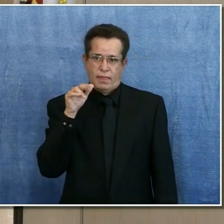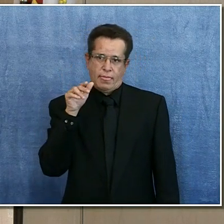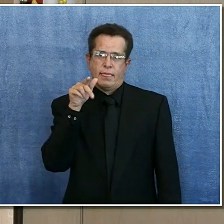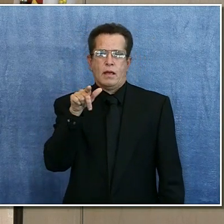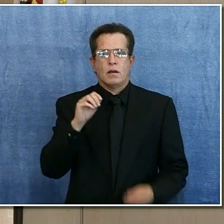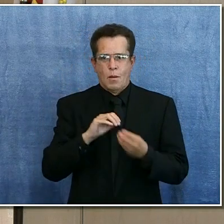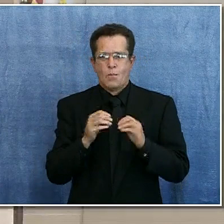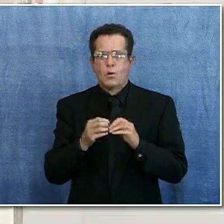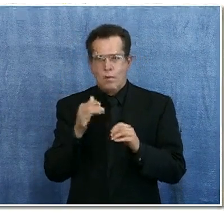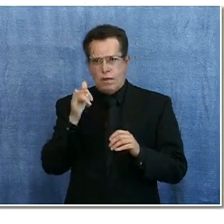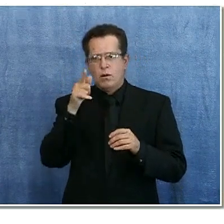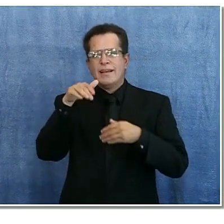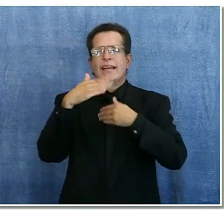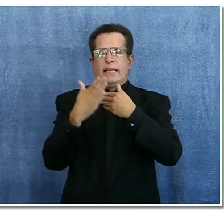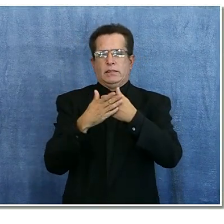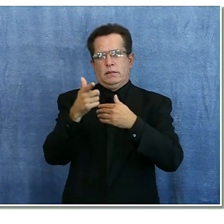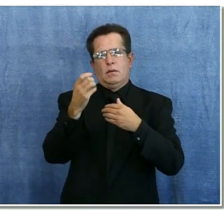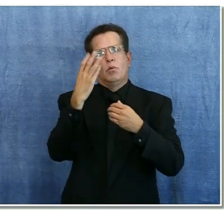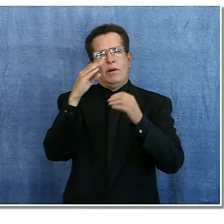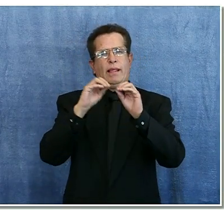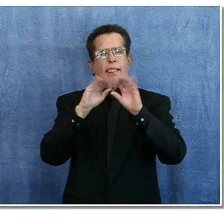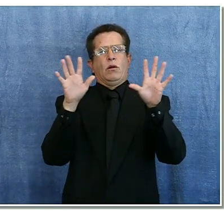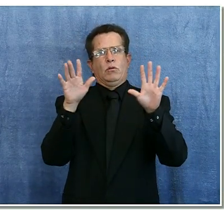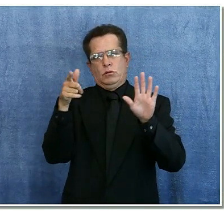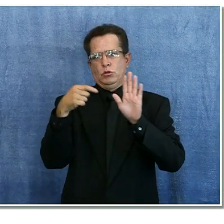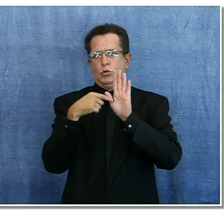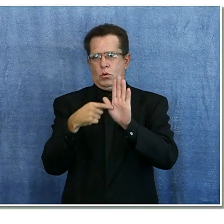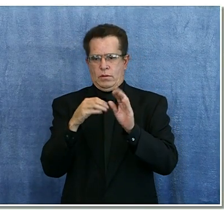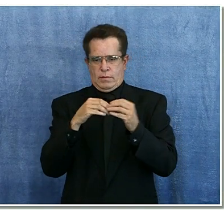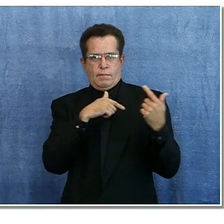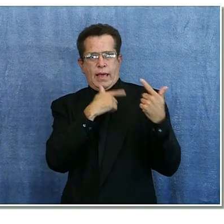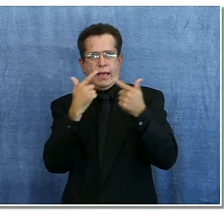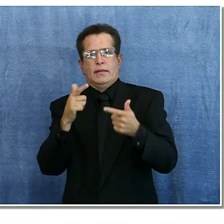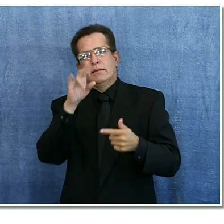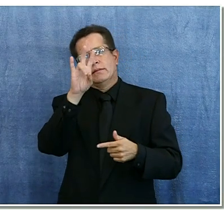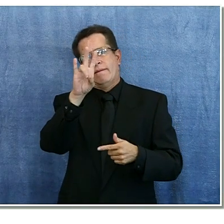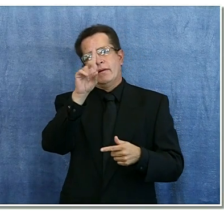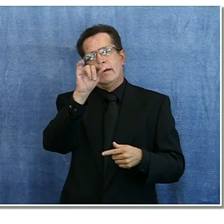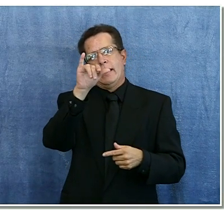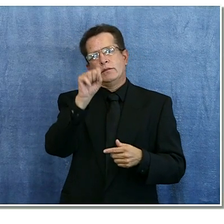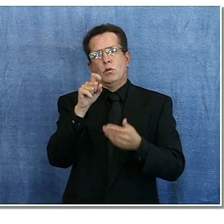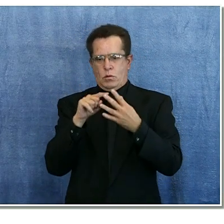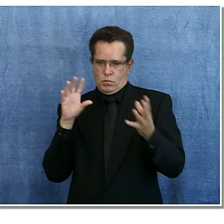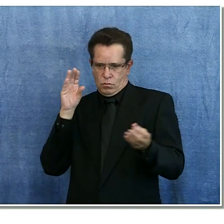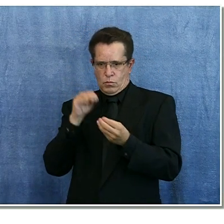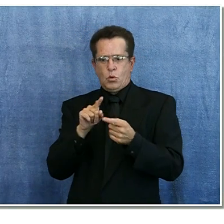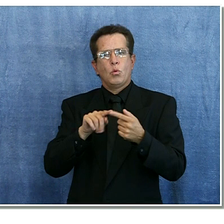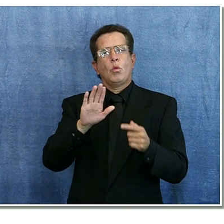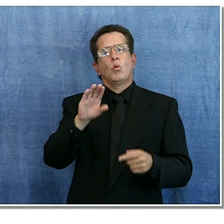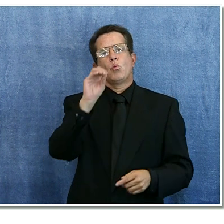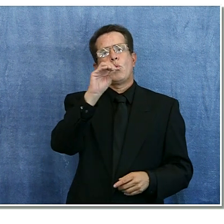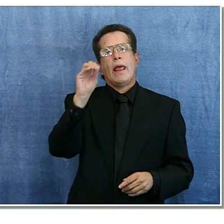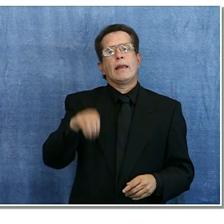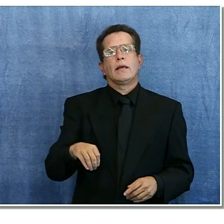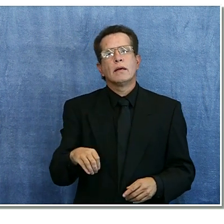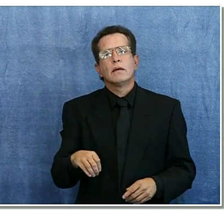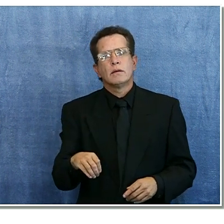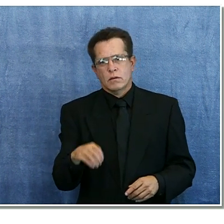slide, this shows a summary for the past 7 days for the case rate, and we